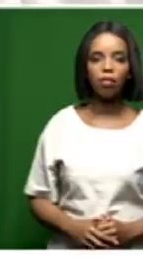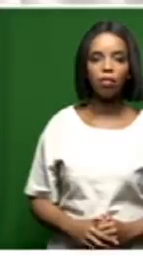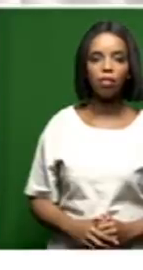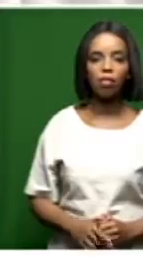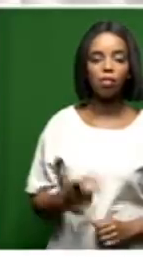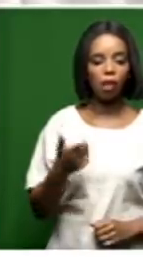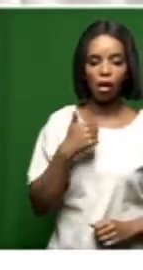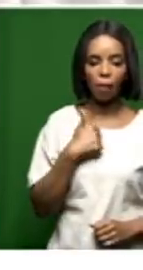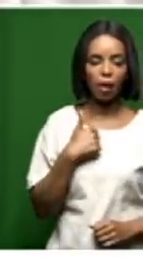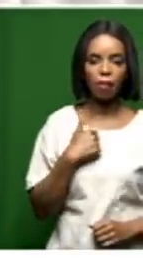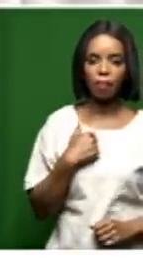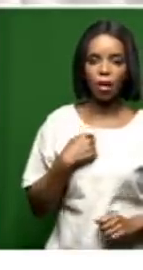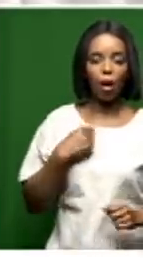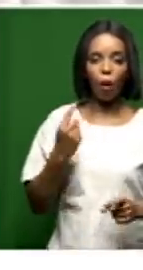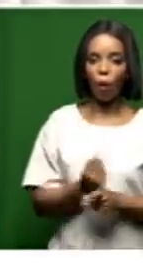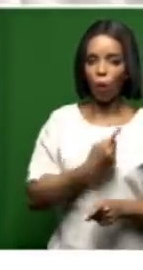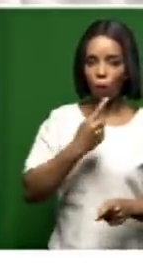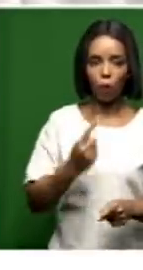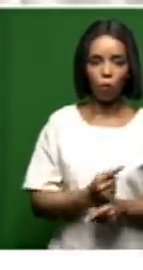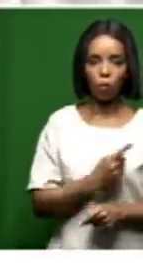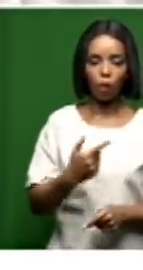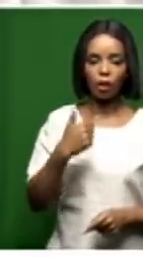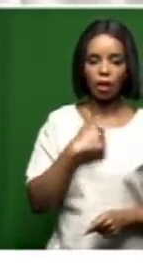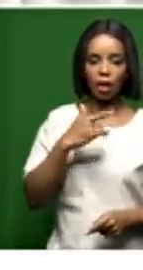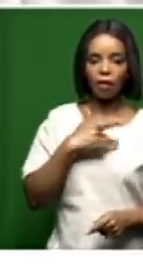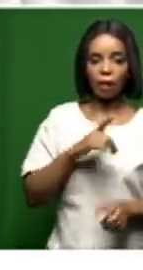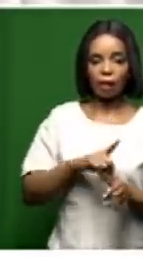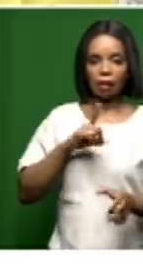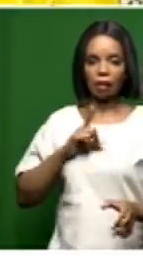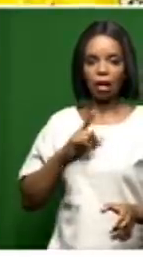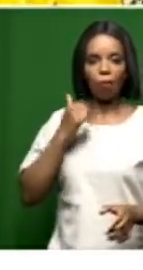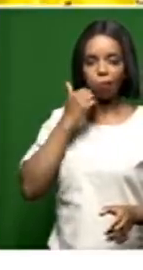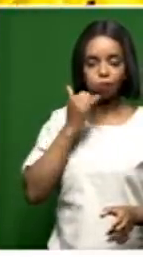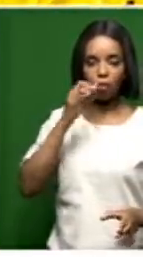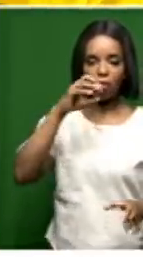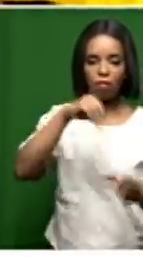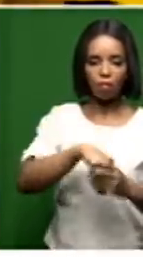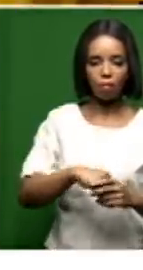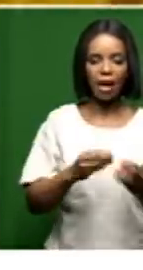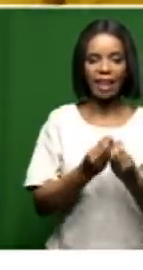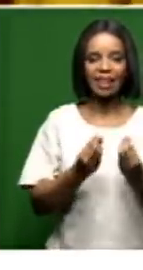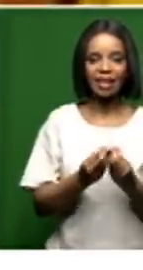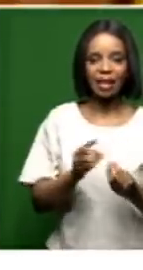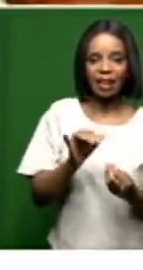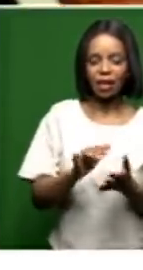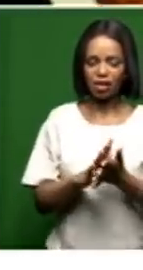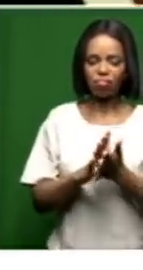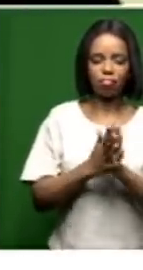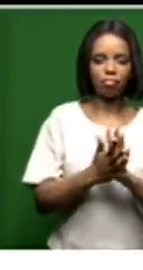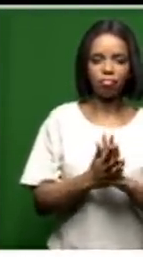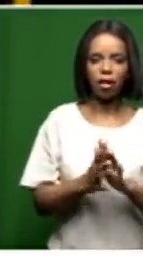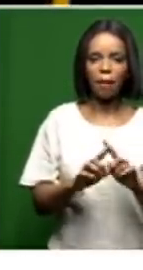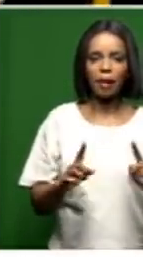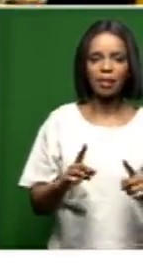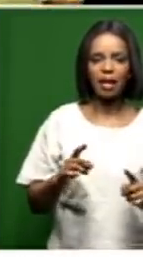I'm always averse to be drawn into factional discourses that don't benefit